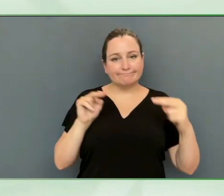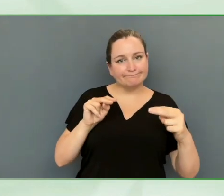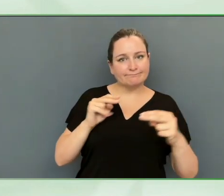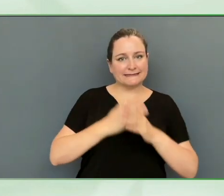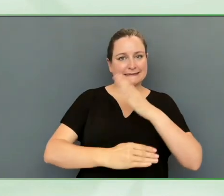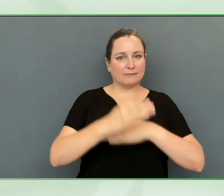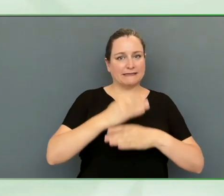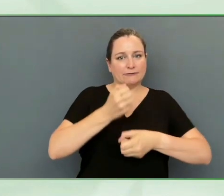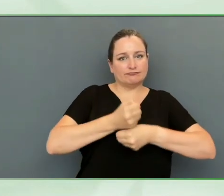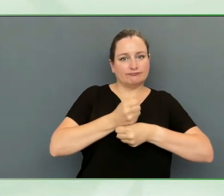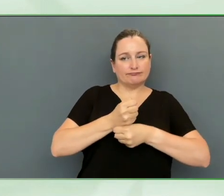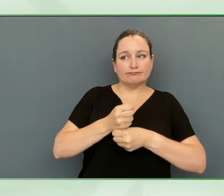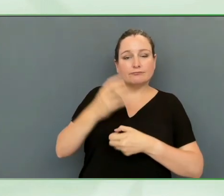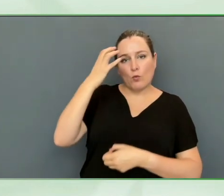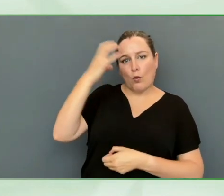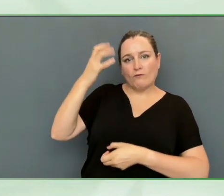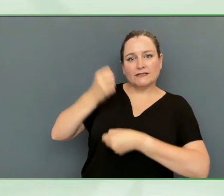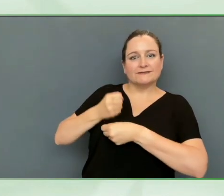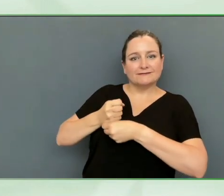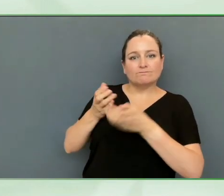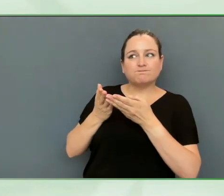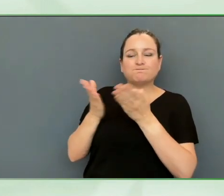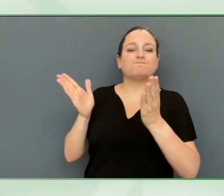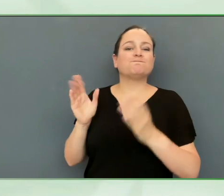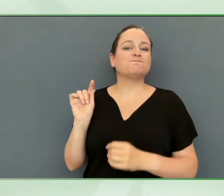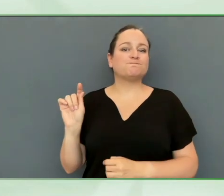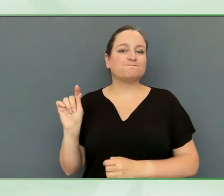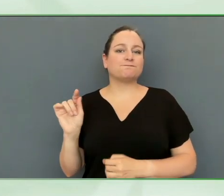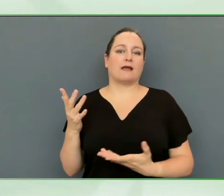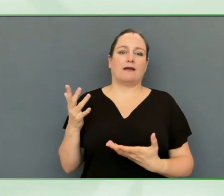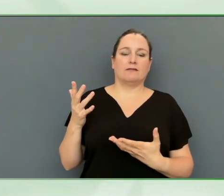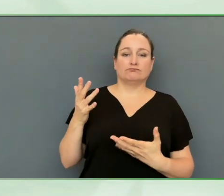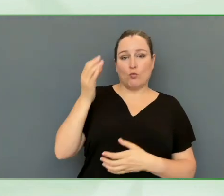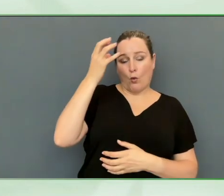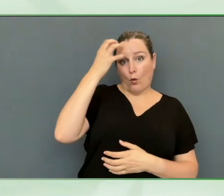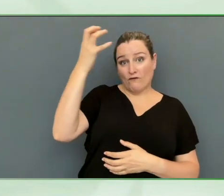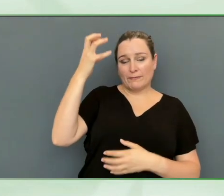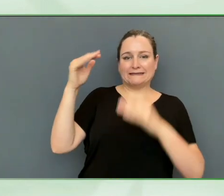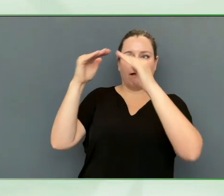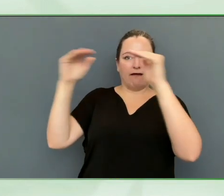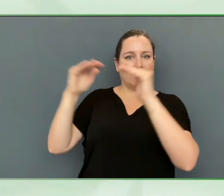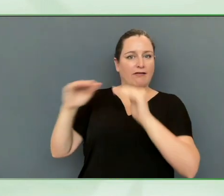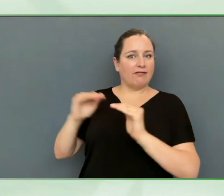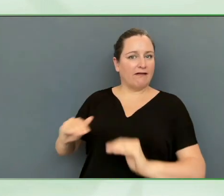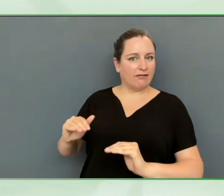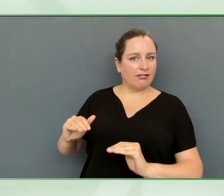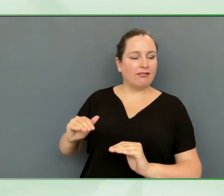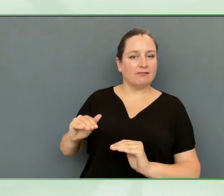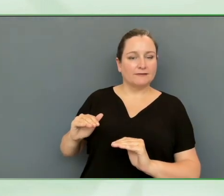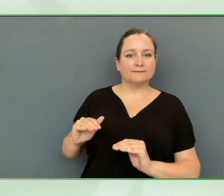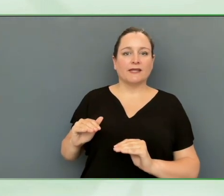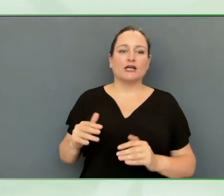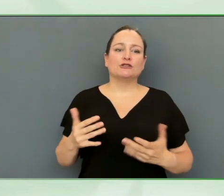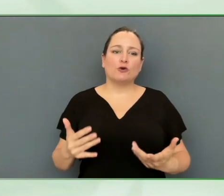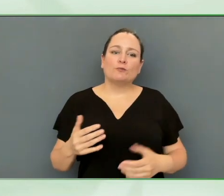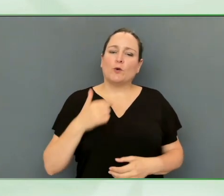public sector, in federal and local governments. And also we would like to hear from you during the Q&A session